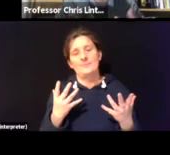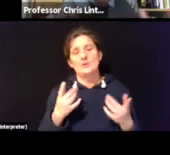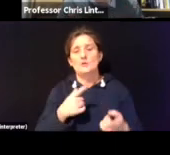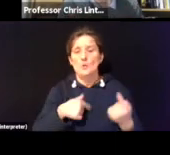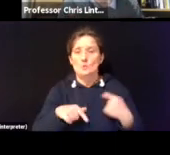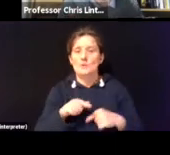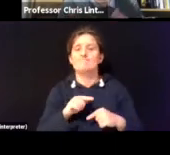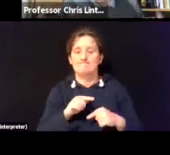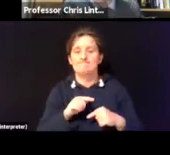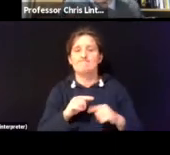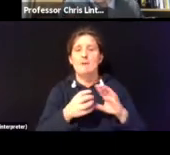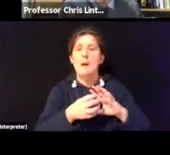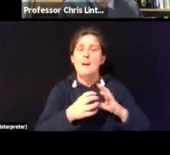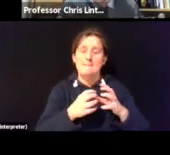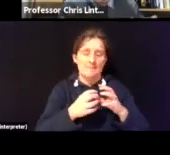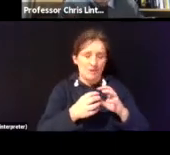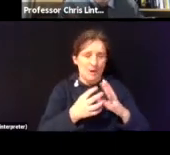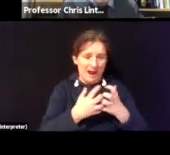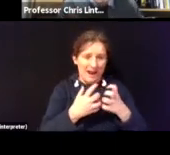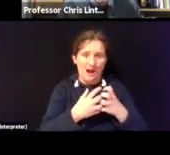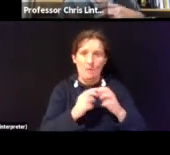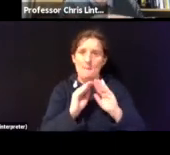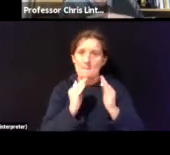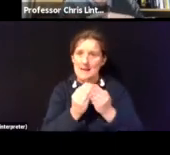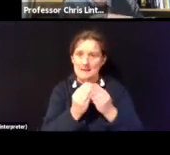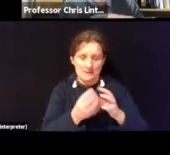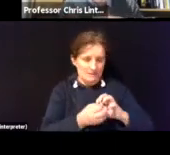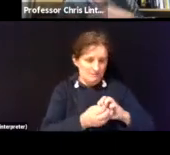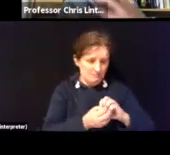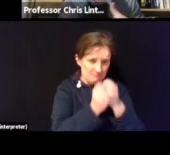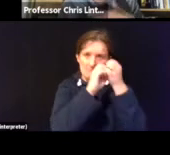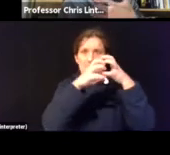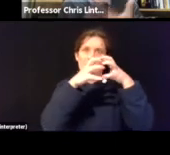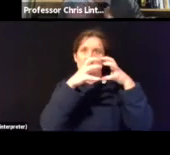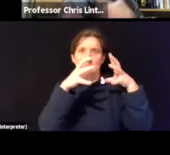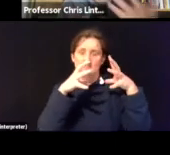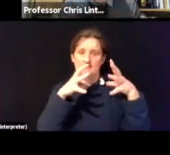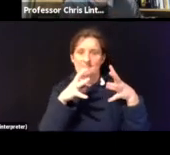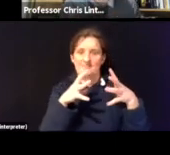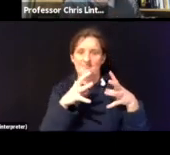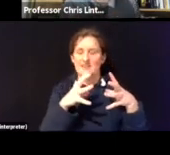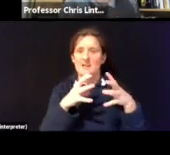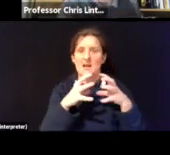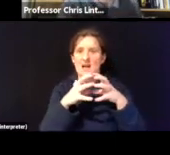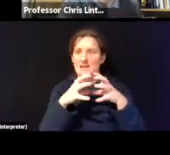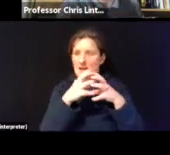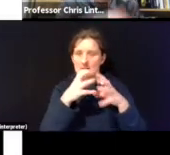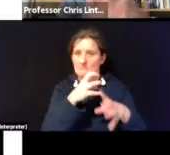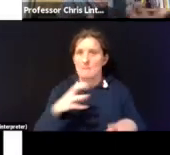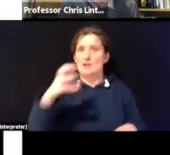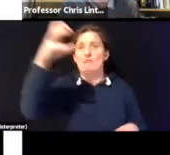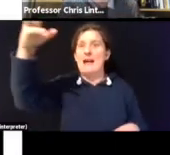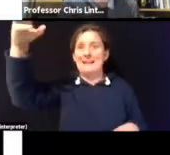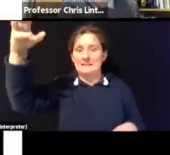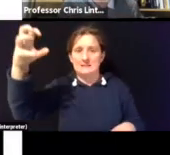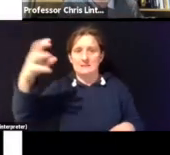that planet formation is chaotic, that there are these periods where planets can migrate in the system. That's why we have these